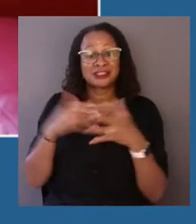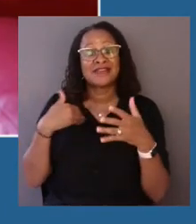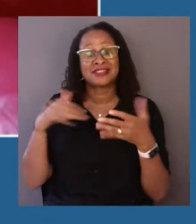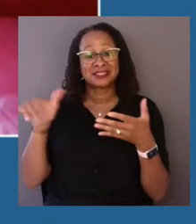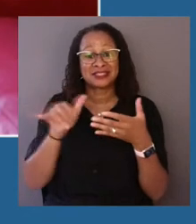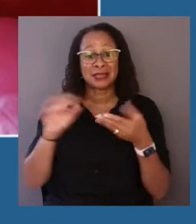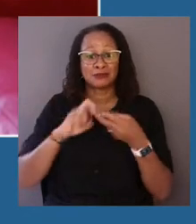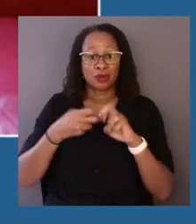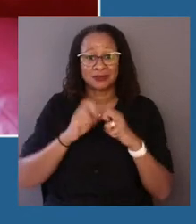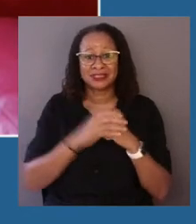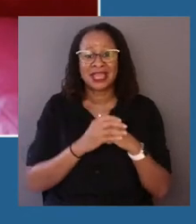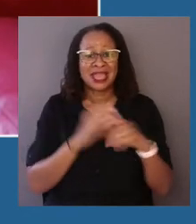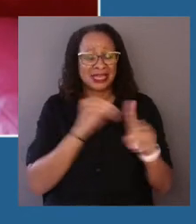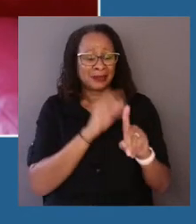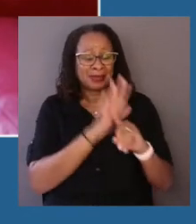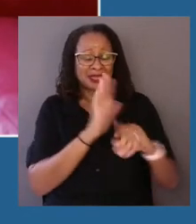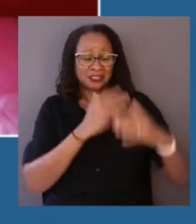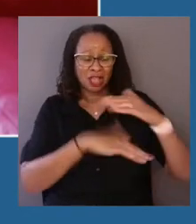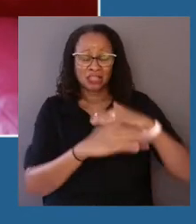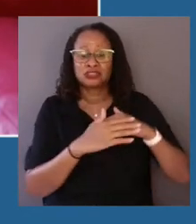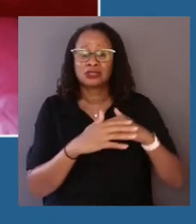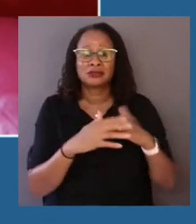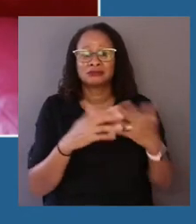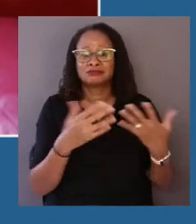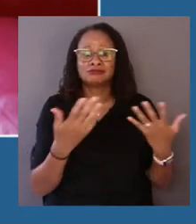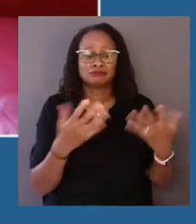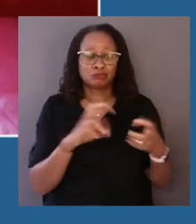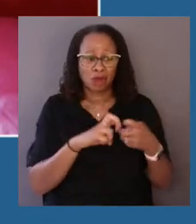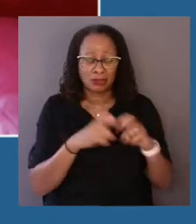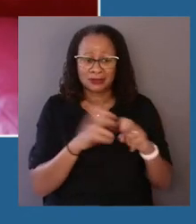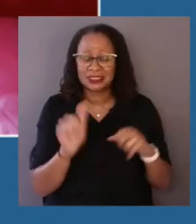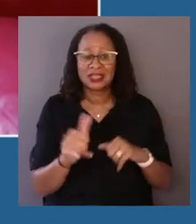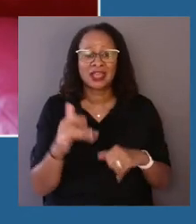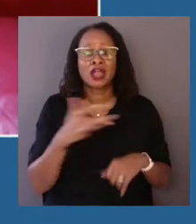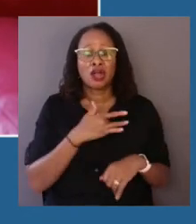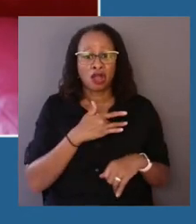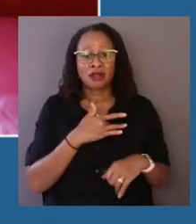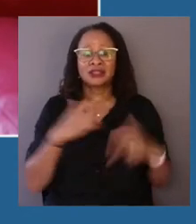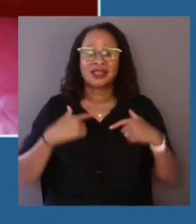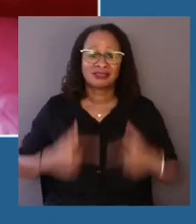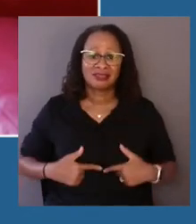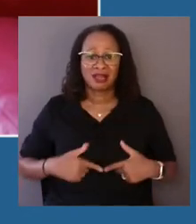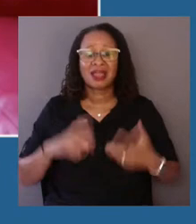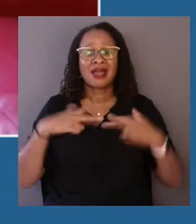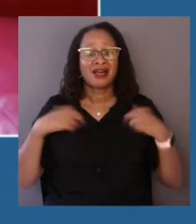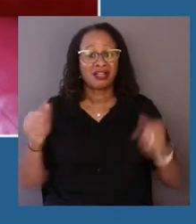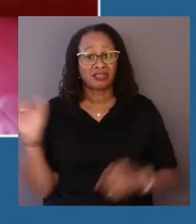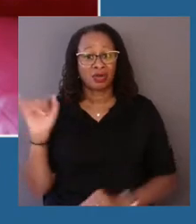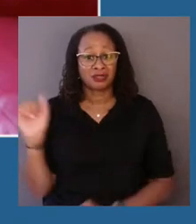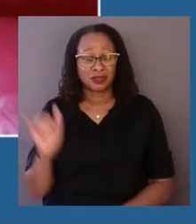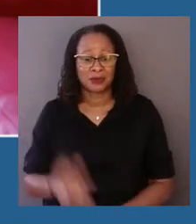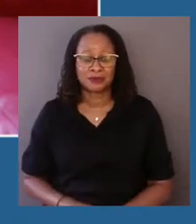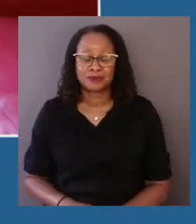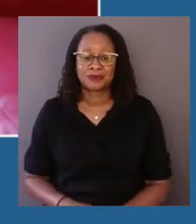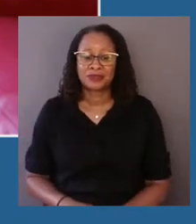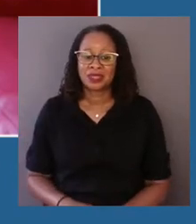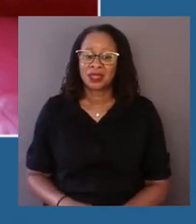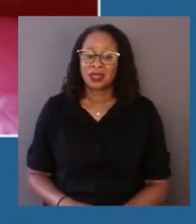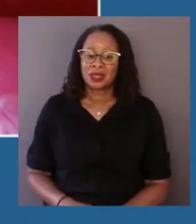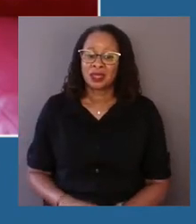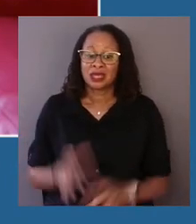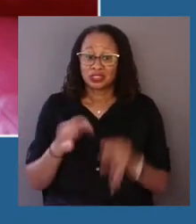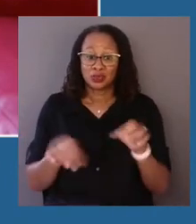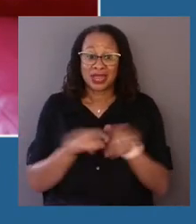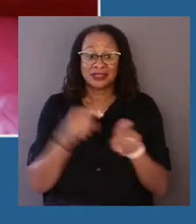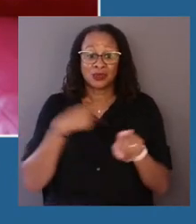underlying conditions like cardiovascular health as well, and pulmonary health as well. So as soon as we can